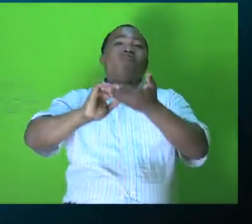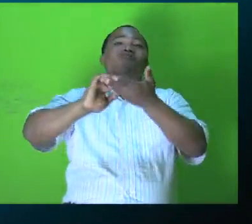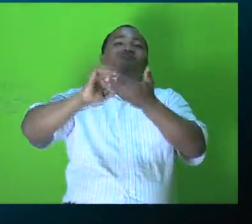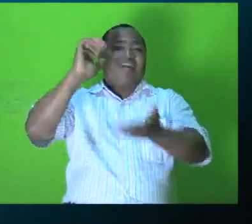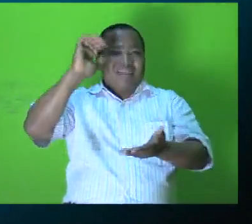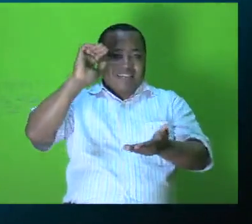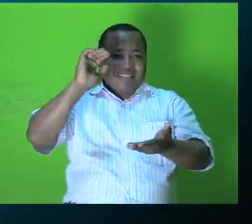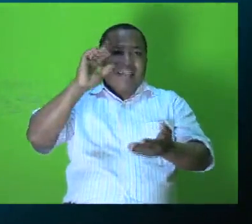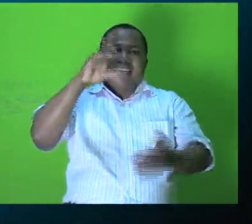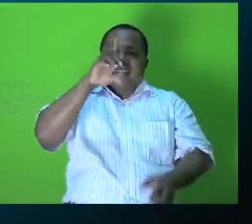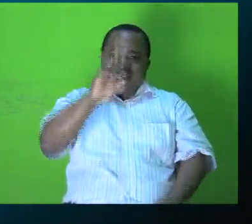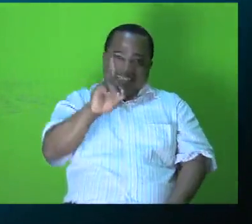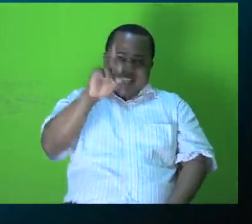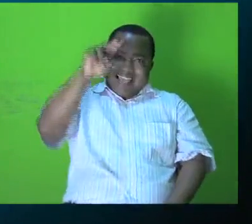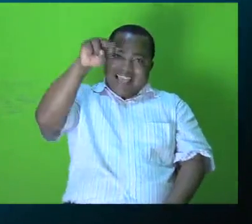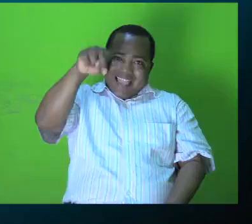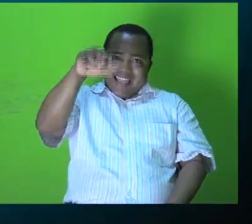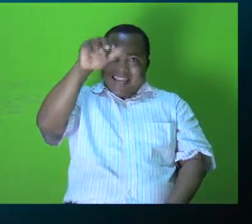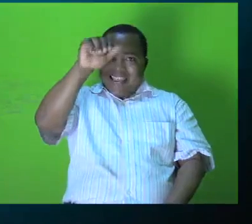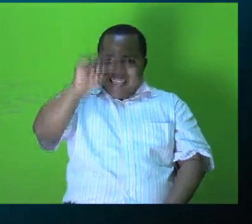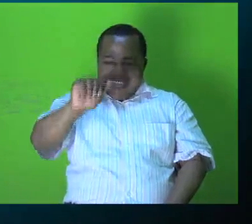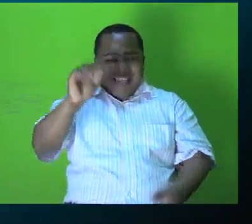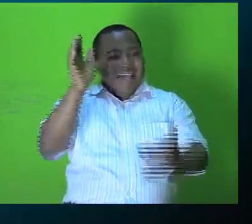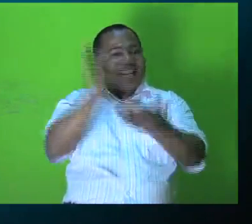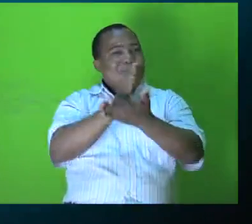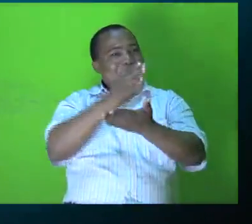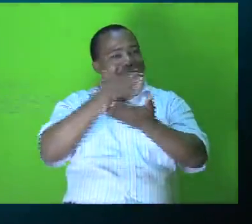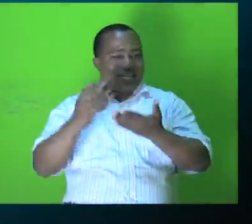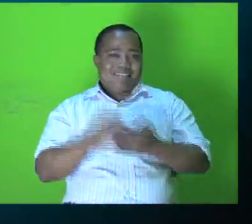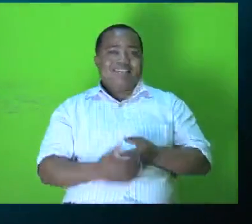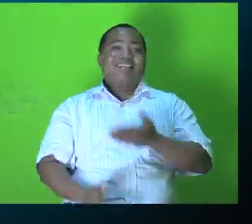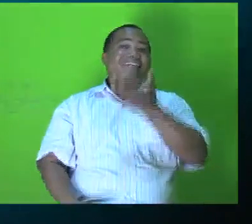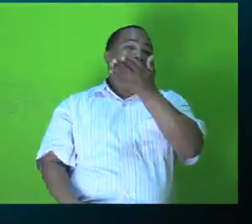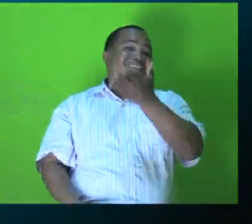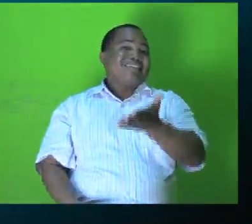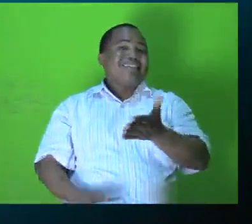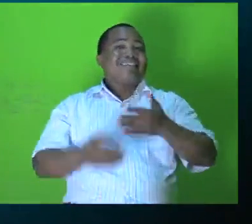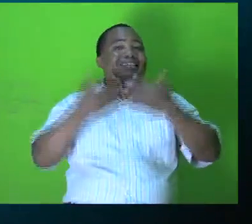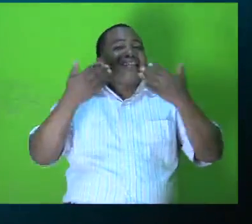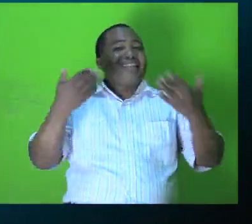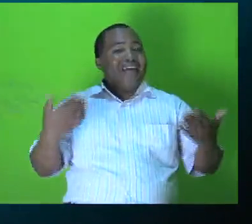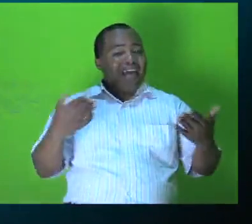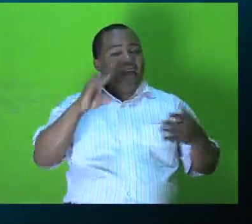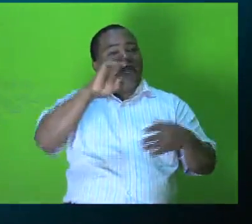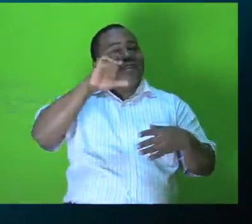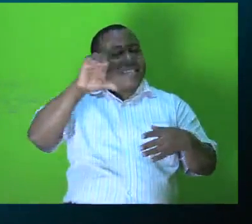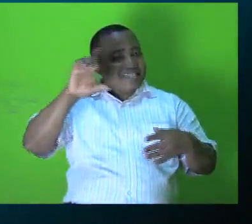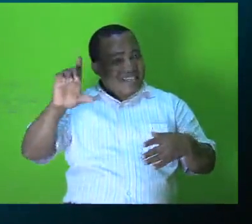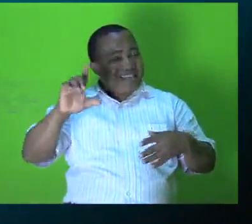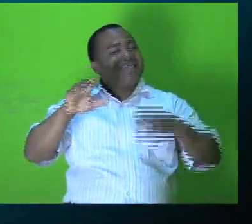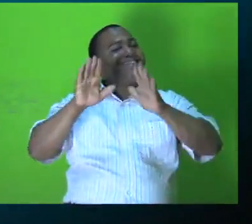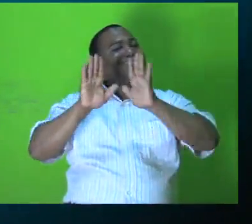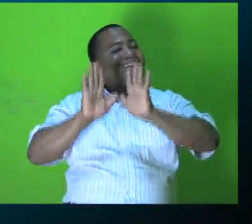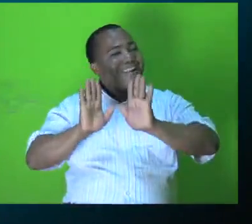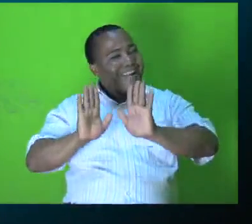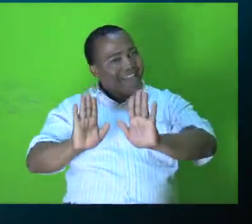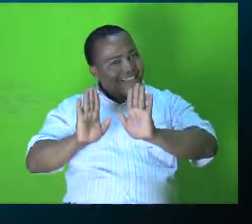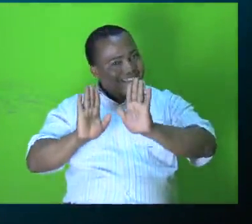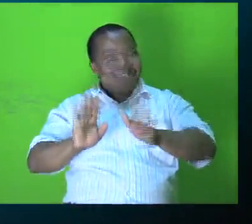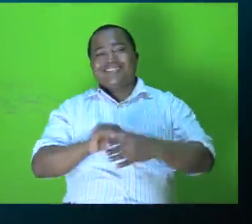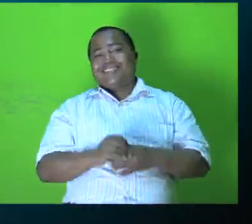replication. After passing this stage, now the cell is ready